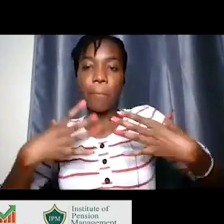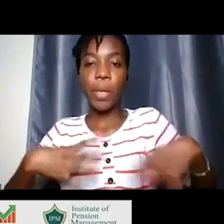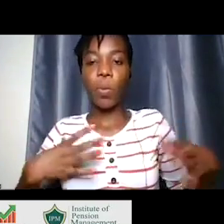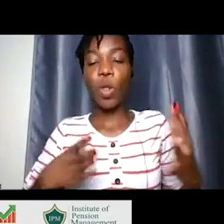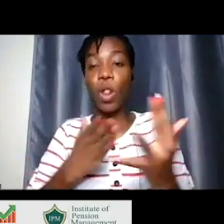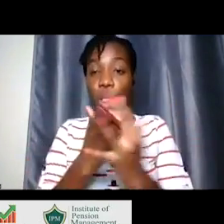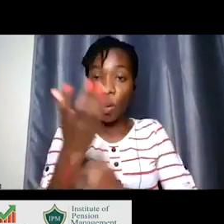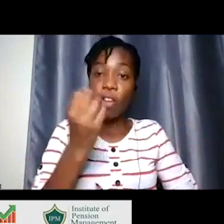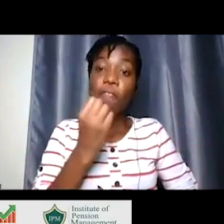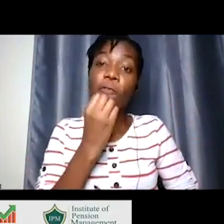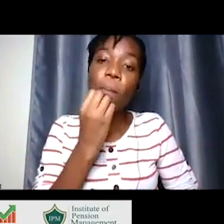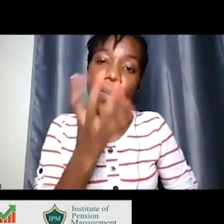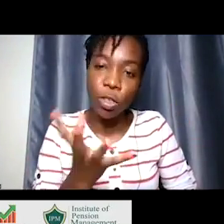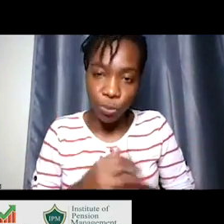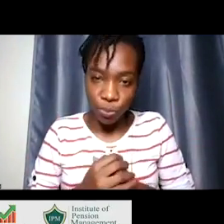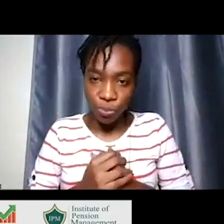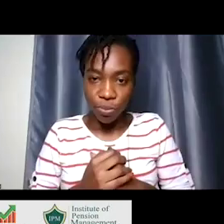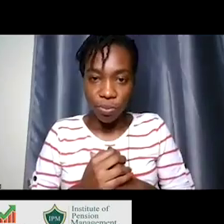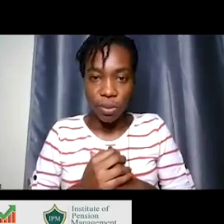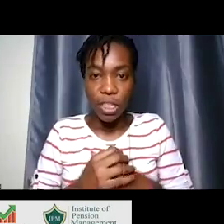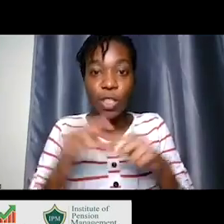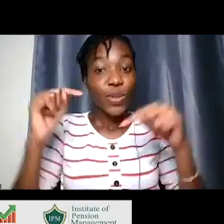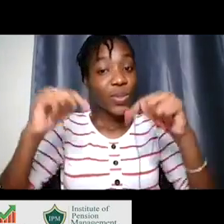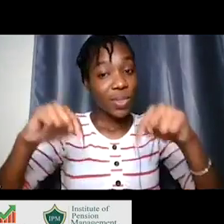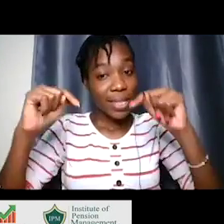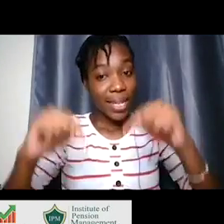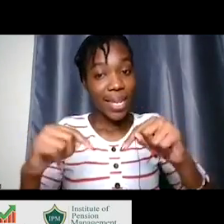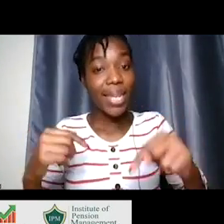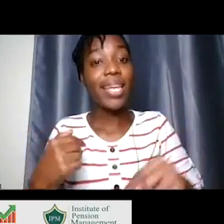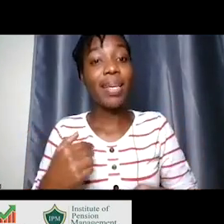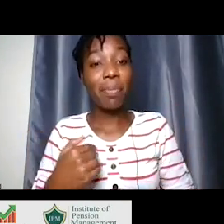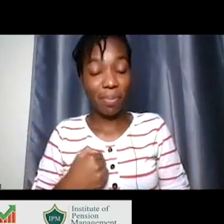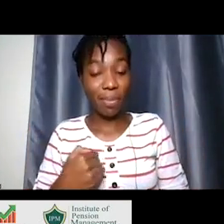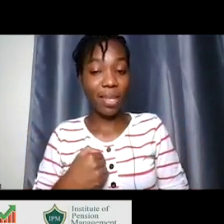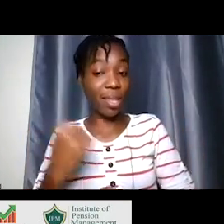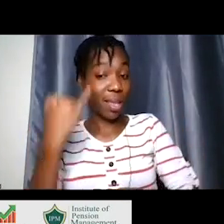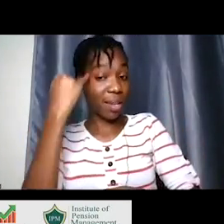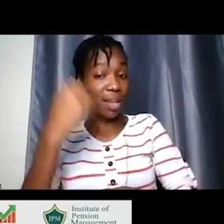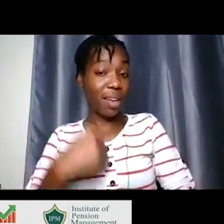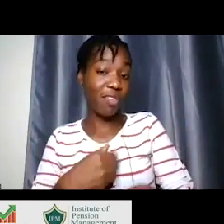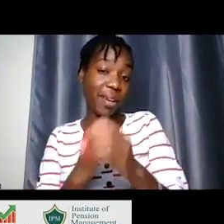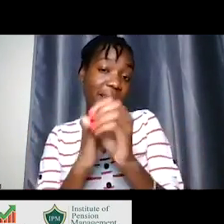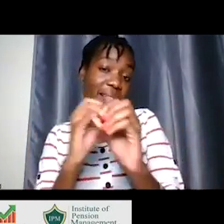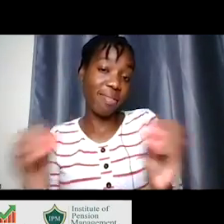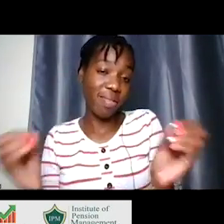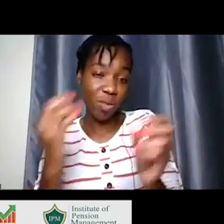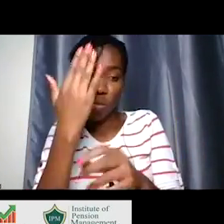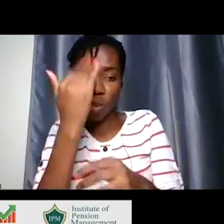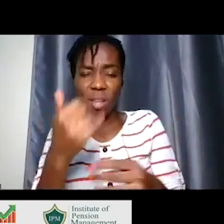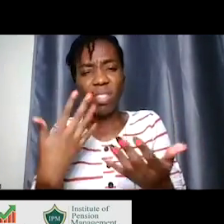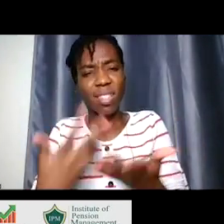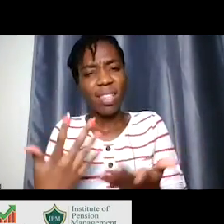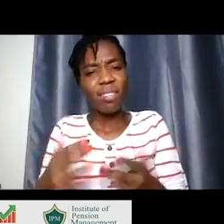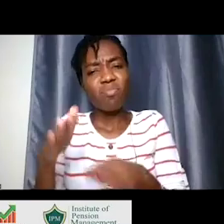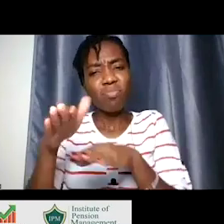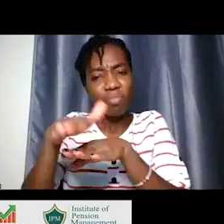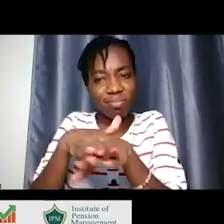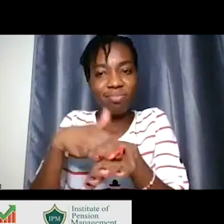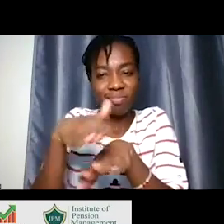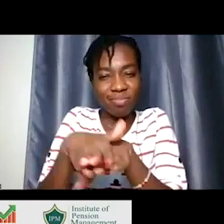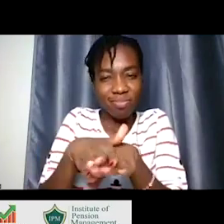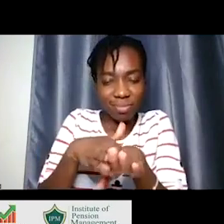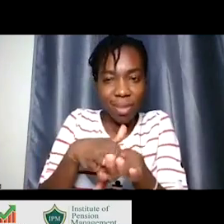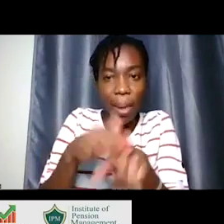And today I have no idea why everything is just slowing down, but we do this